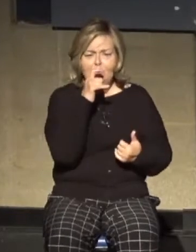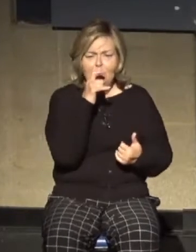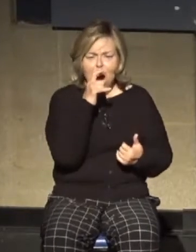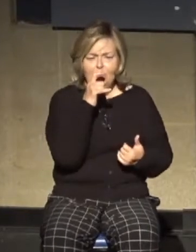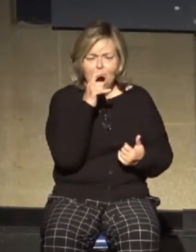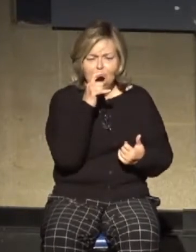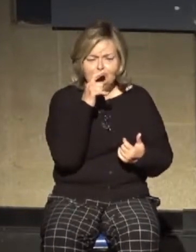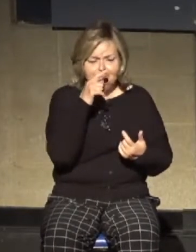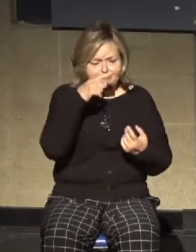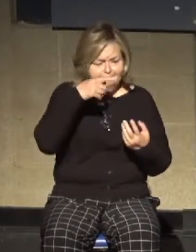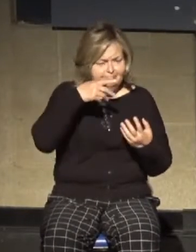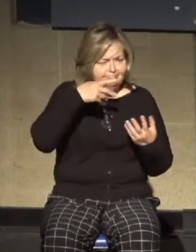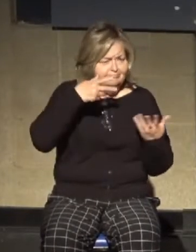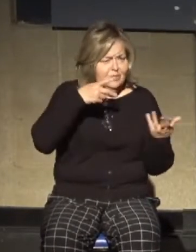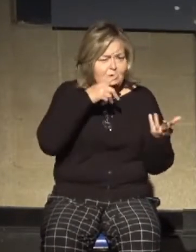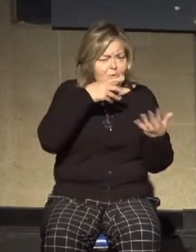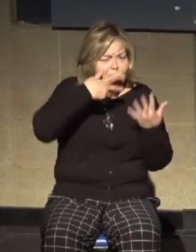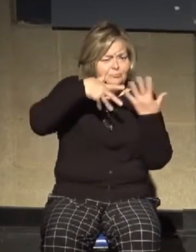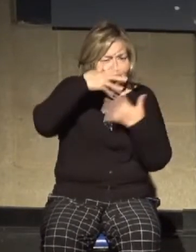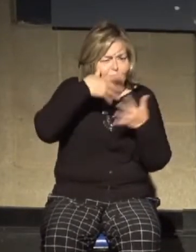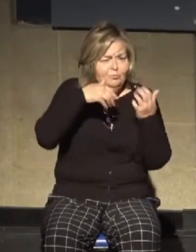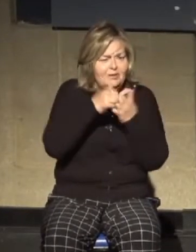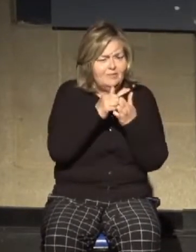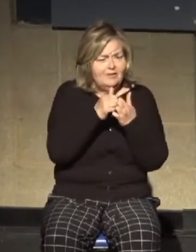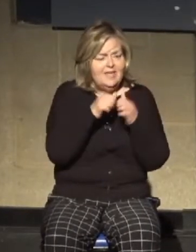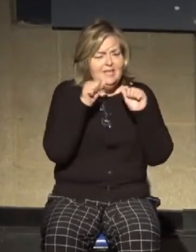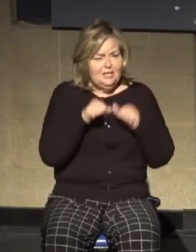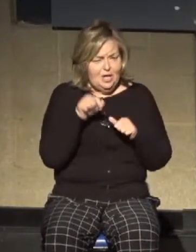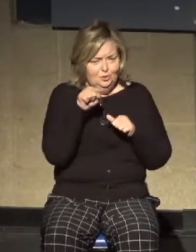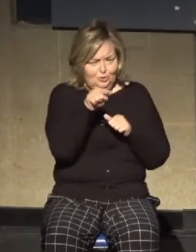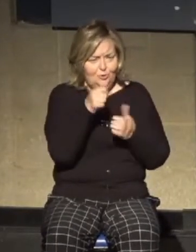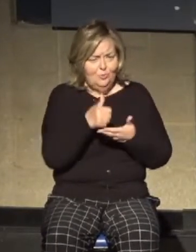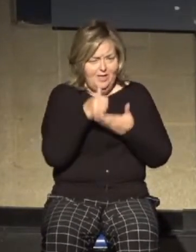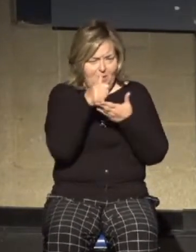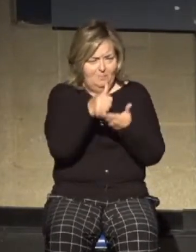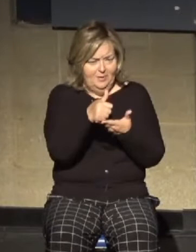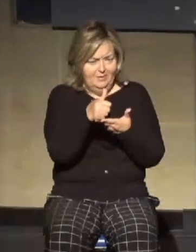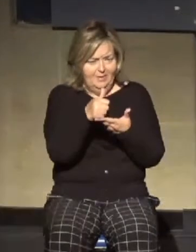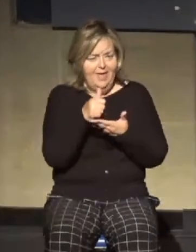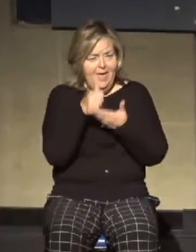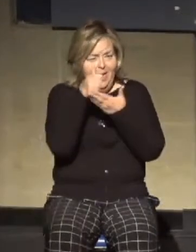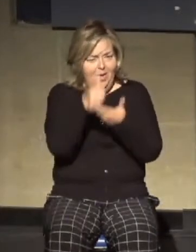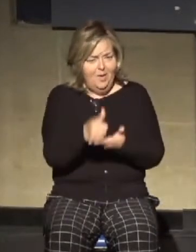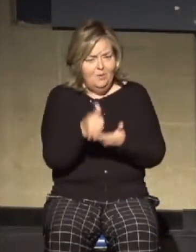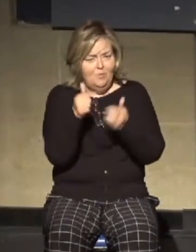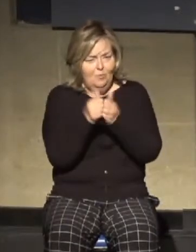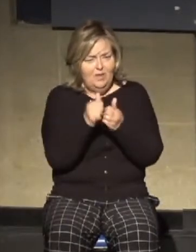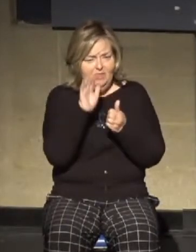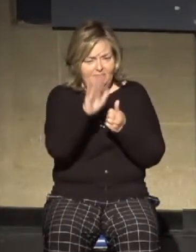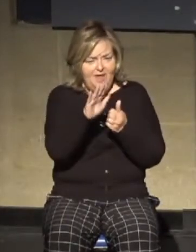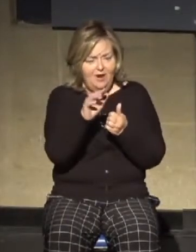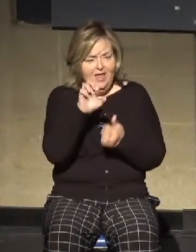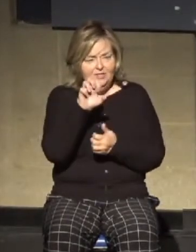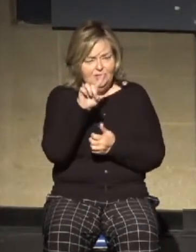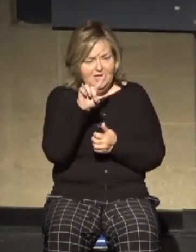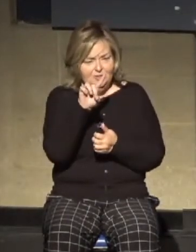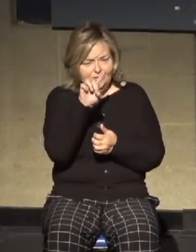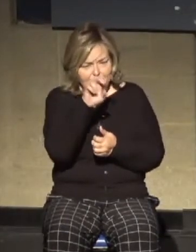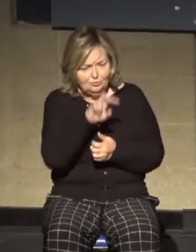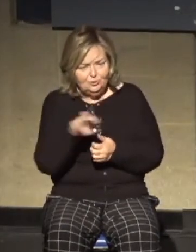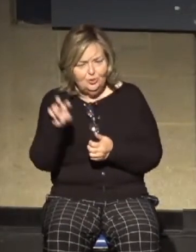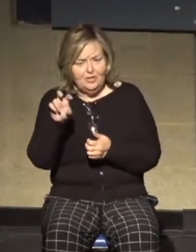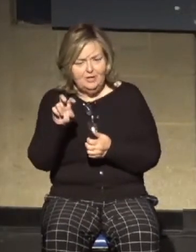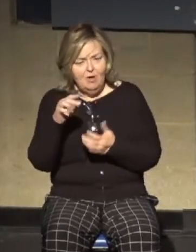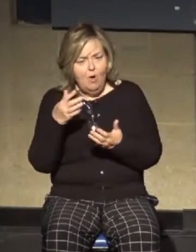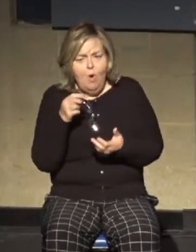that you can encourage to take the next step in their educational journey? Who can you help navigate this process or even